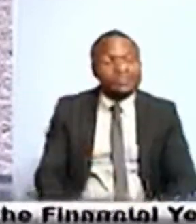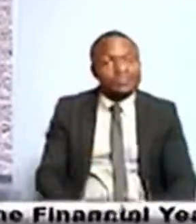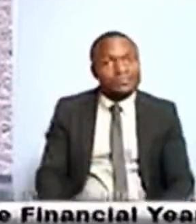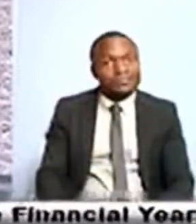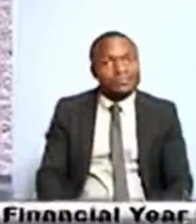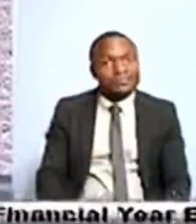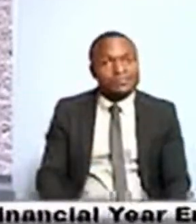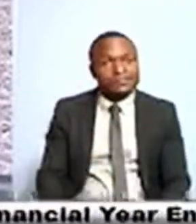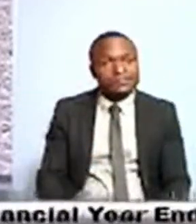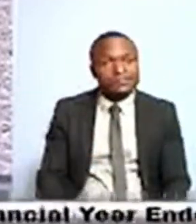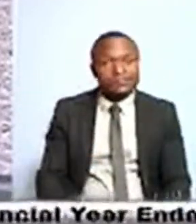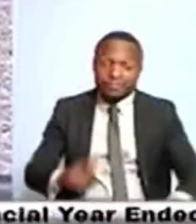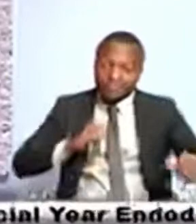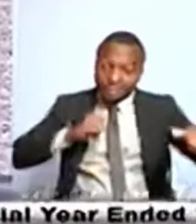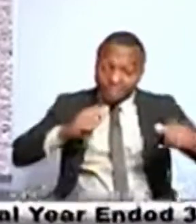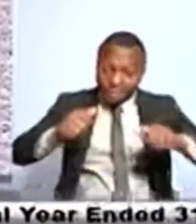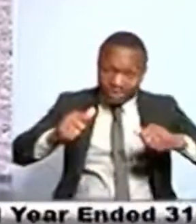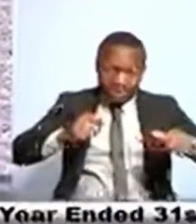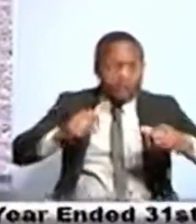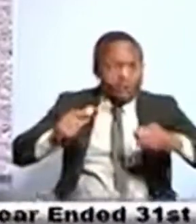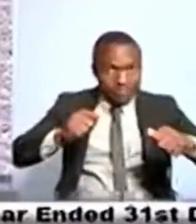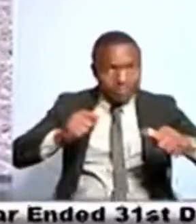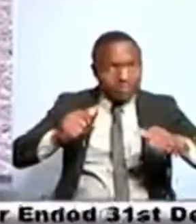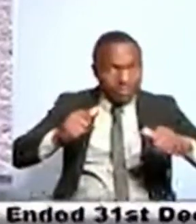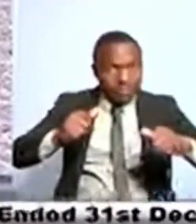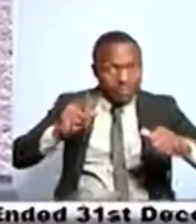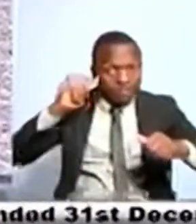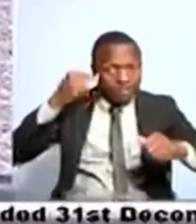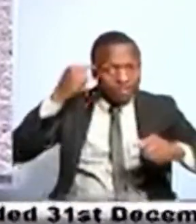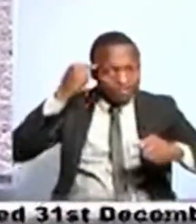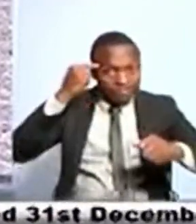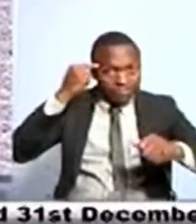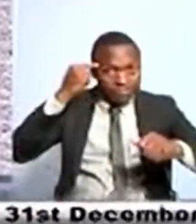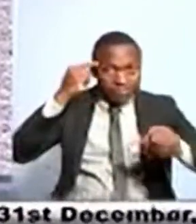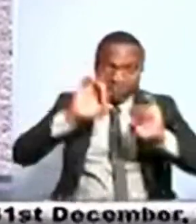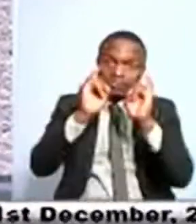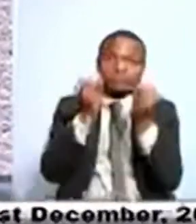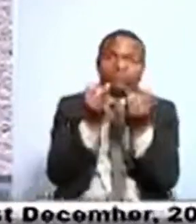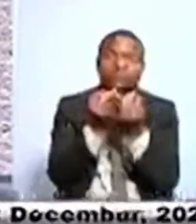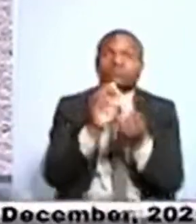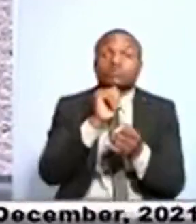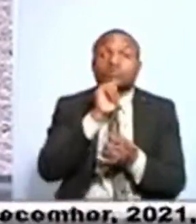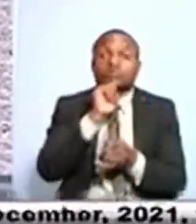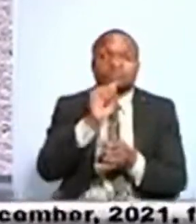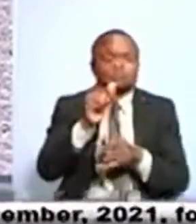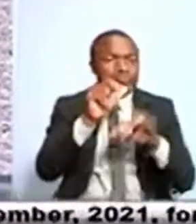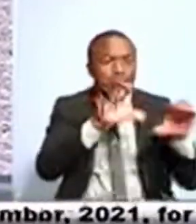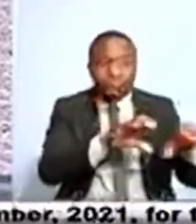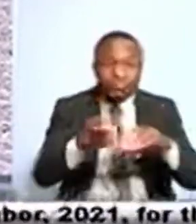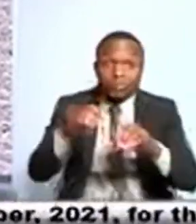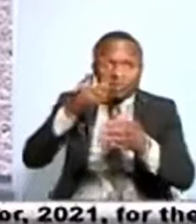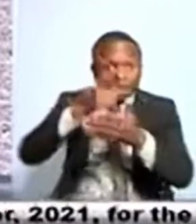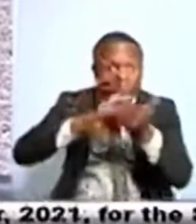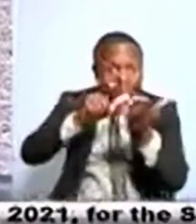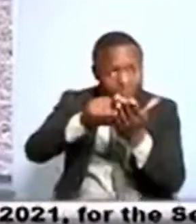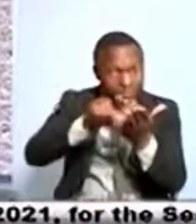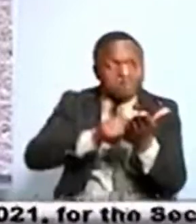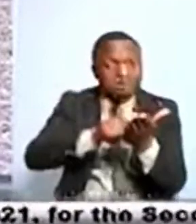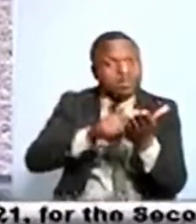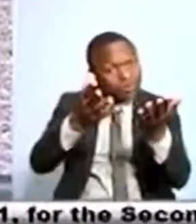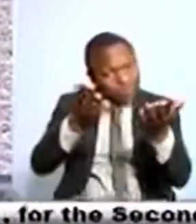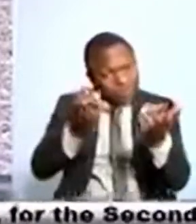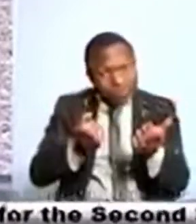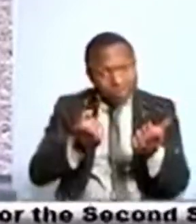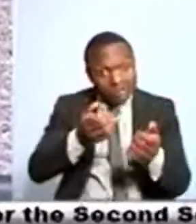there are administrators of government agencies who are not doing what the law prescribes them to